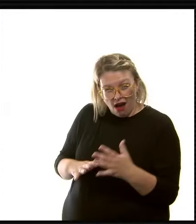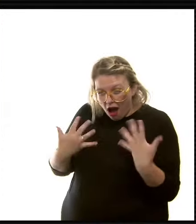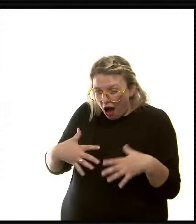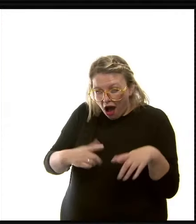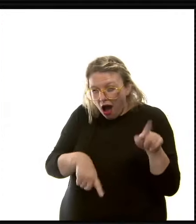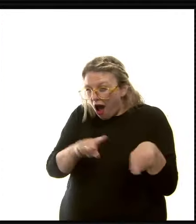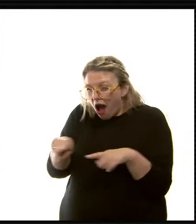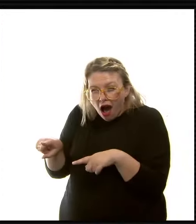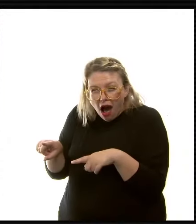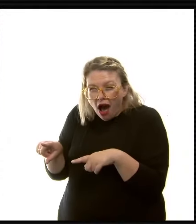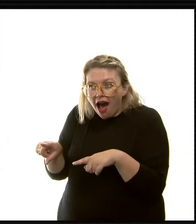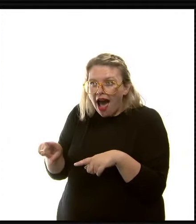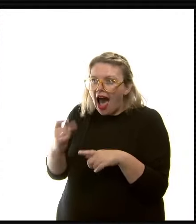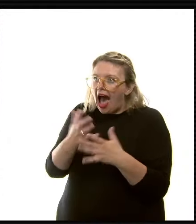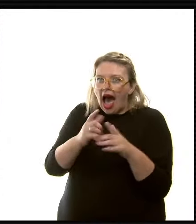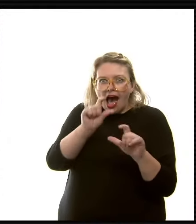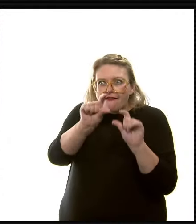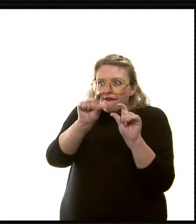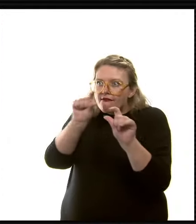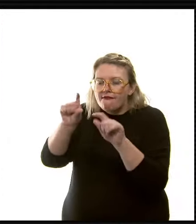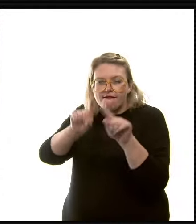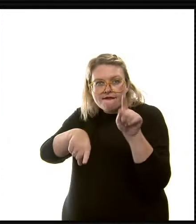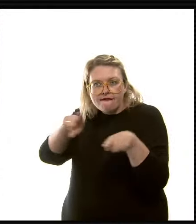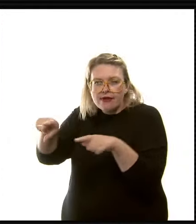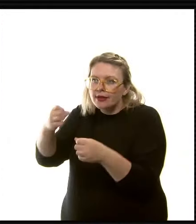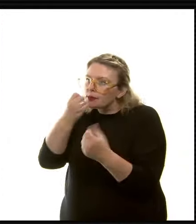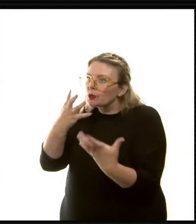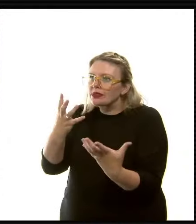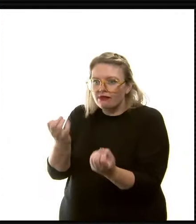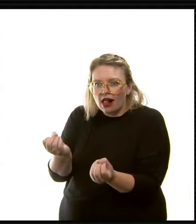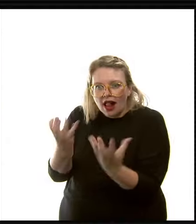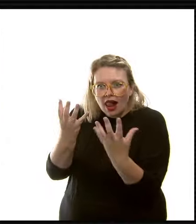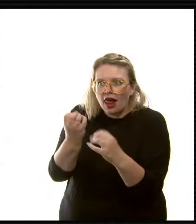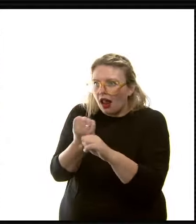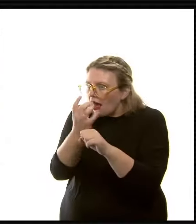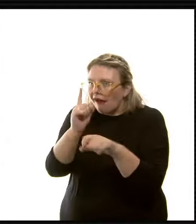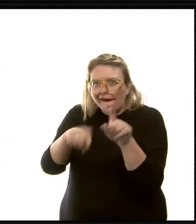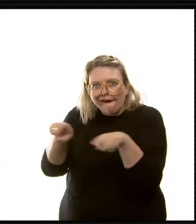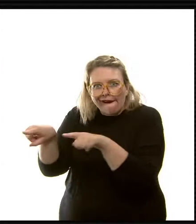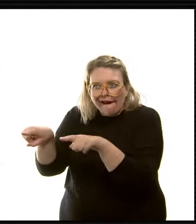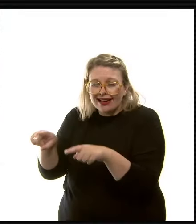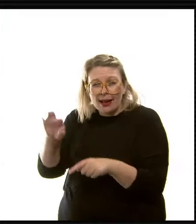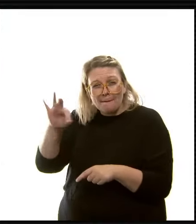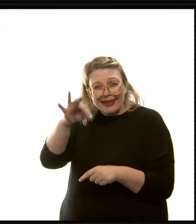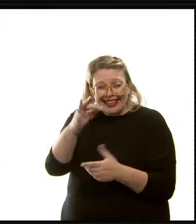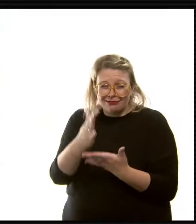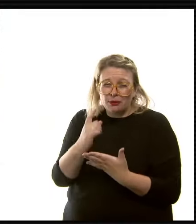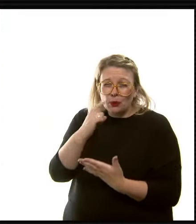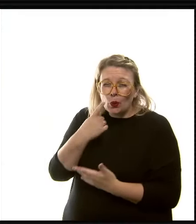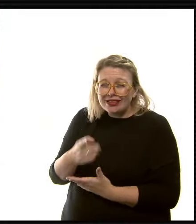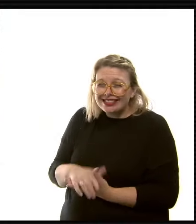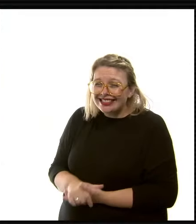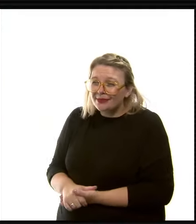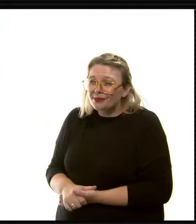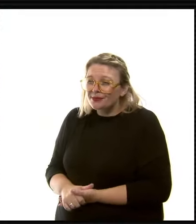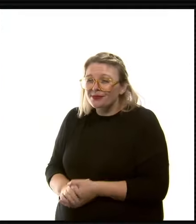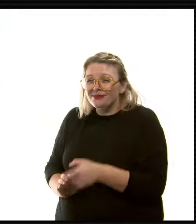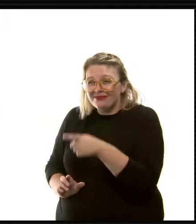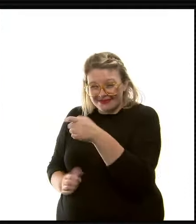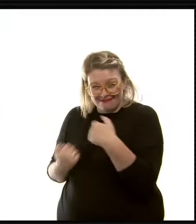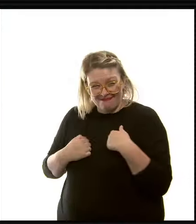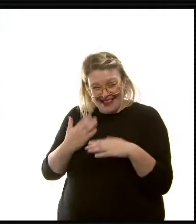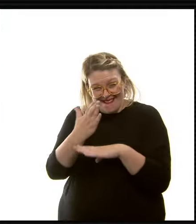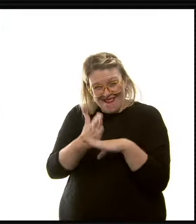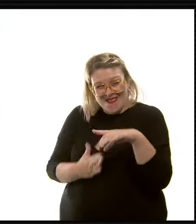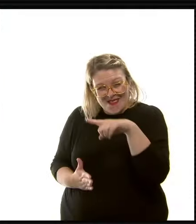There's like a ton of mobs in here. A beautiful amethyst. The bee is really cute. I did the other half of our cave. I did a fire pit